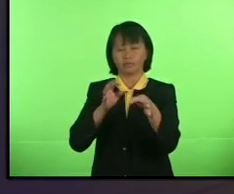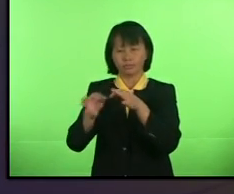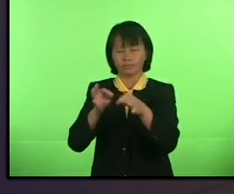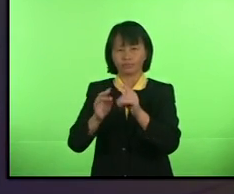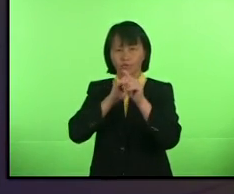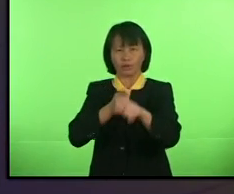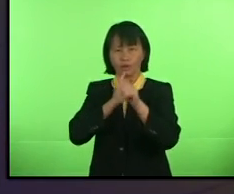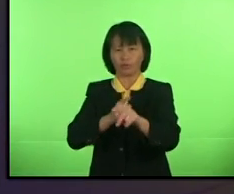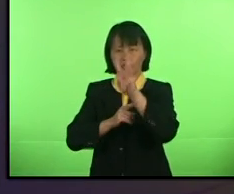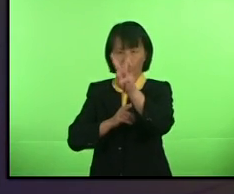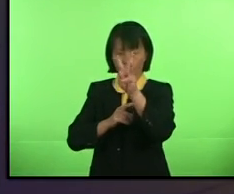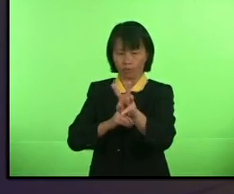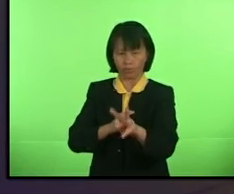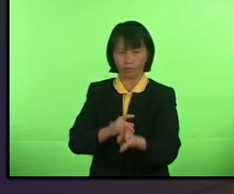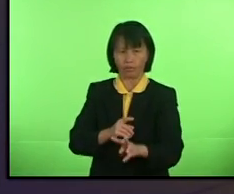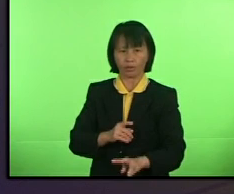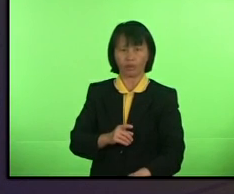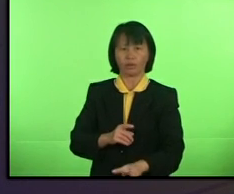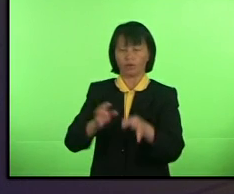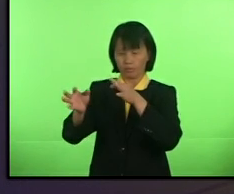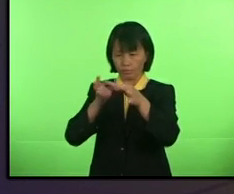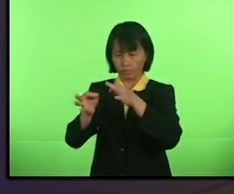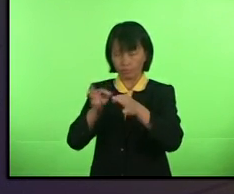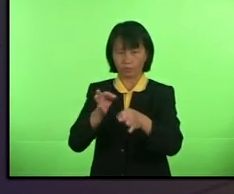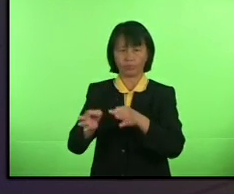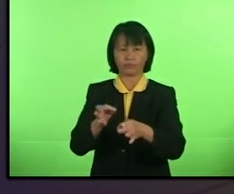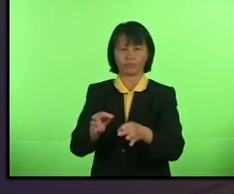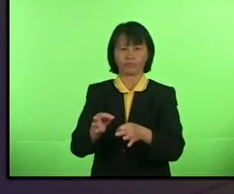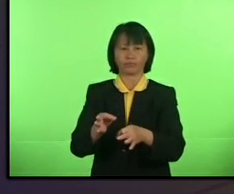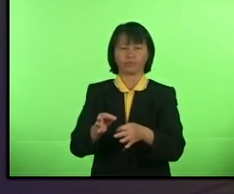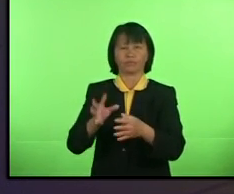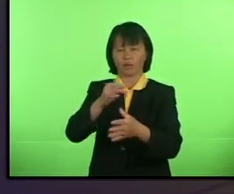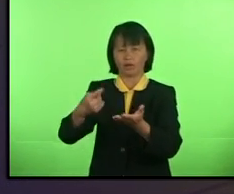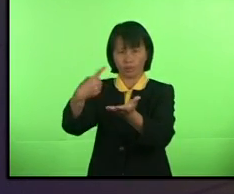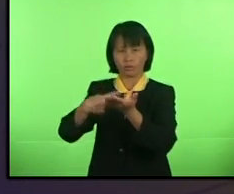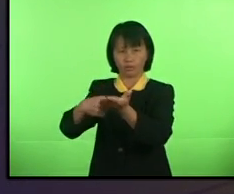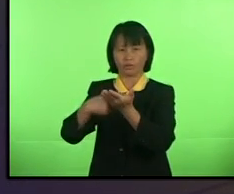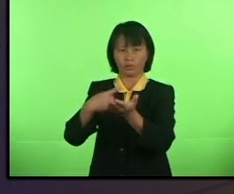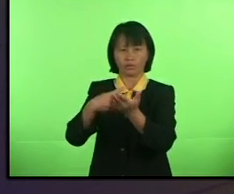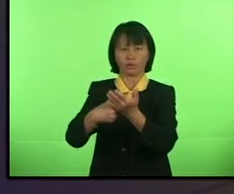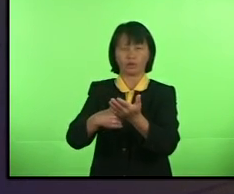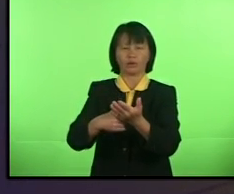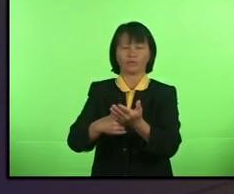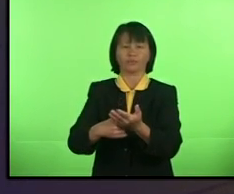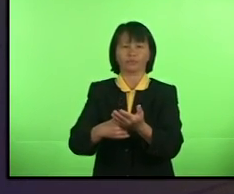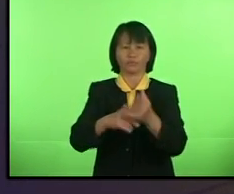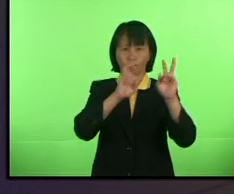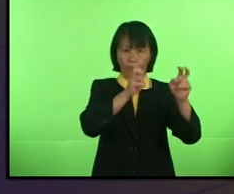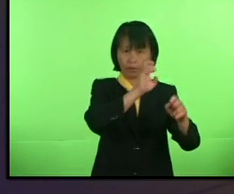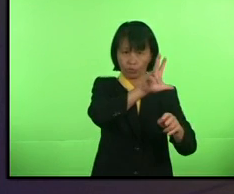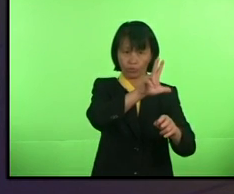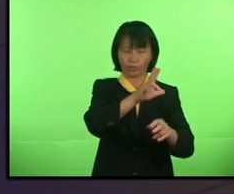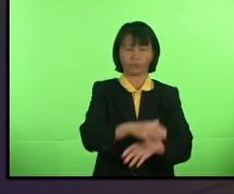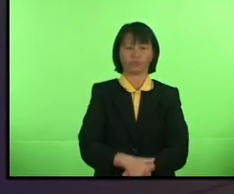the WH questions pertaining to the topic discussed in topic 3 just now. So this